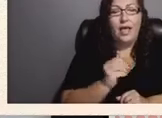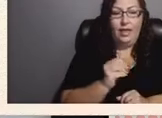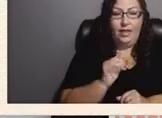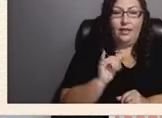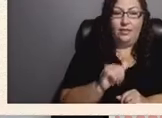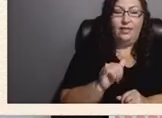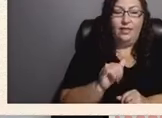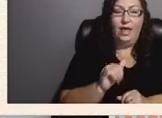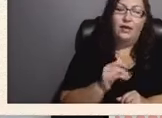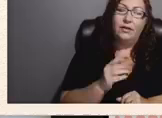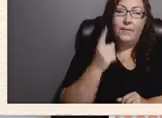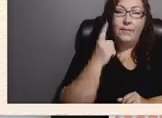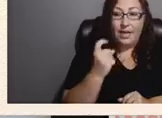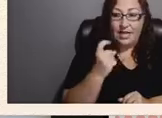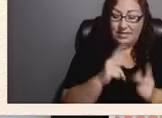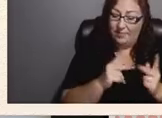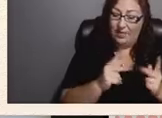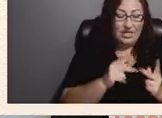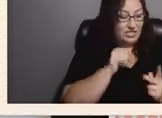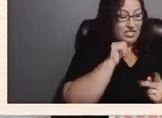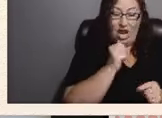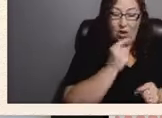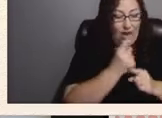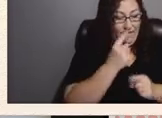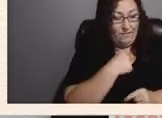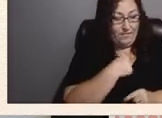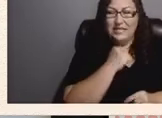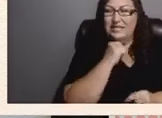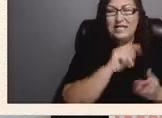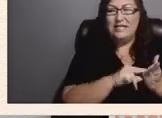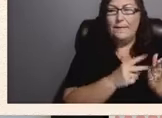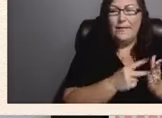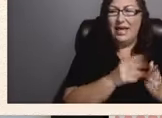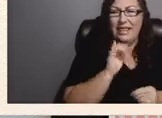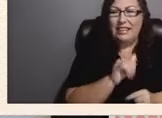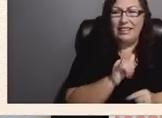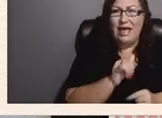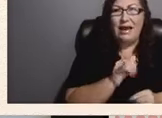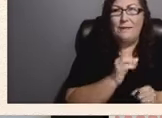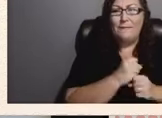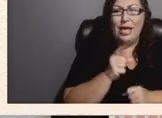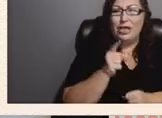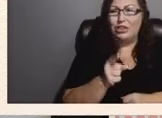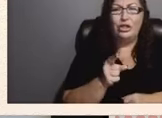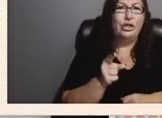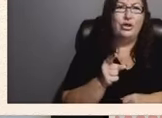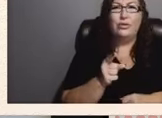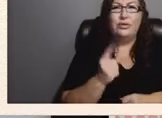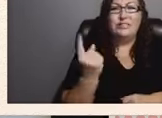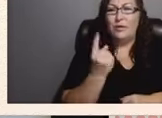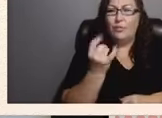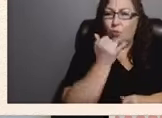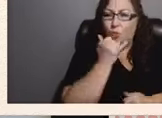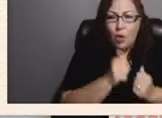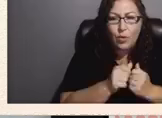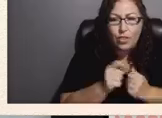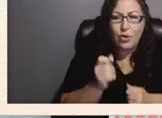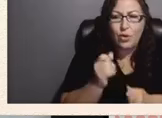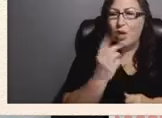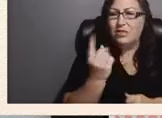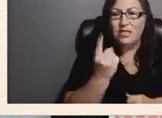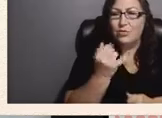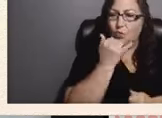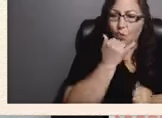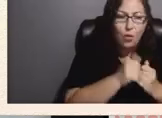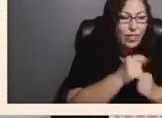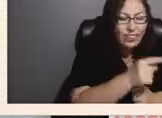just because a place isn't right for you doesn't mean that it makes you, something wrong with you or something wrong with them. But